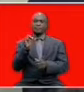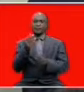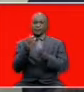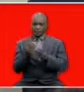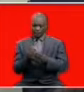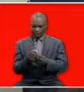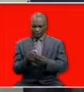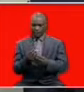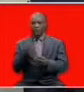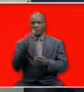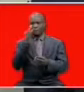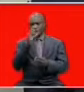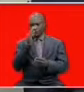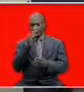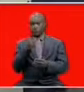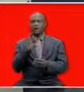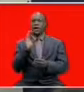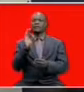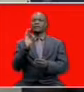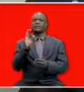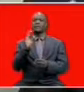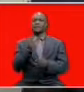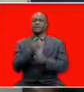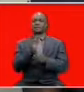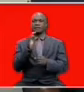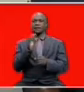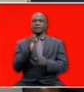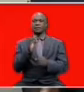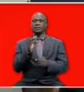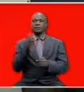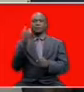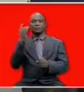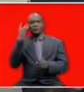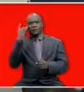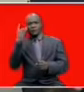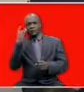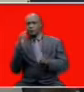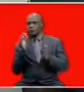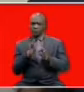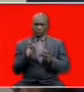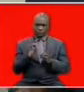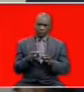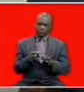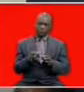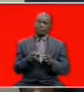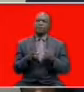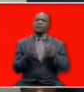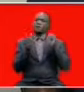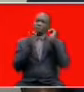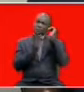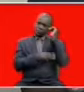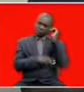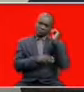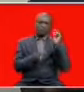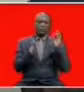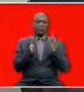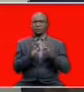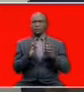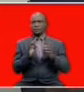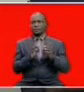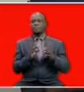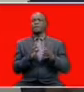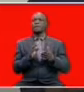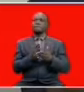any suggestions of loss. There was no suggestions of diseases. There was no suggestions of poverty in the garden. Mm-hmm. Because the